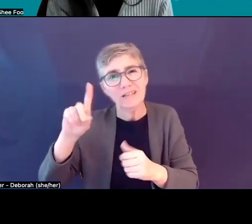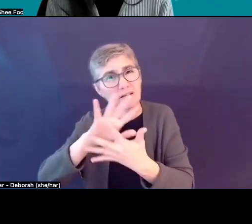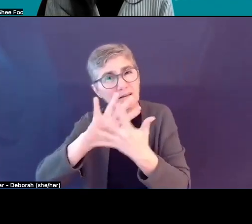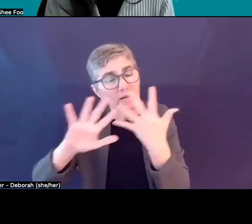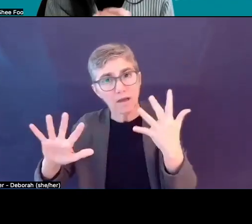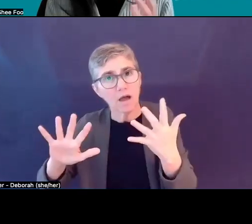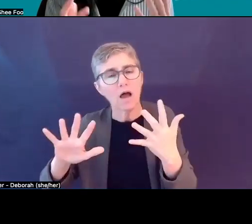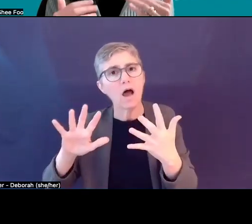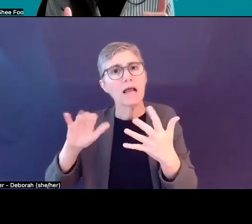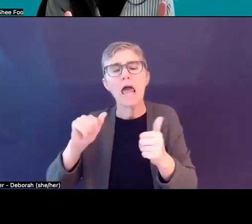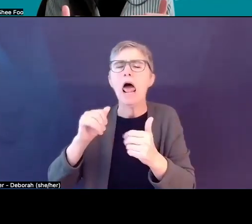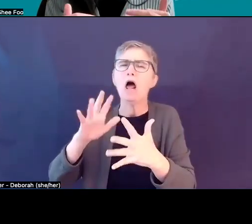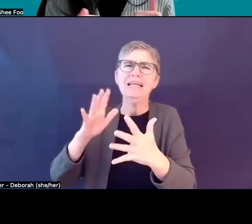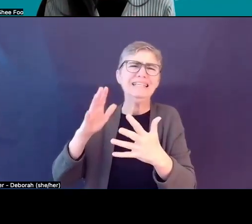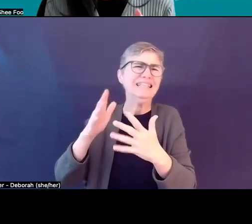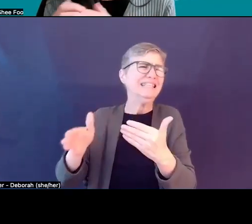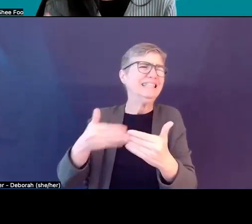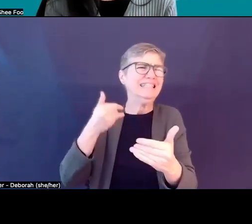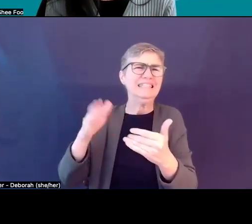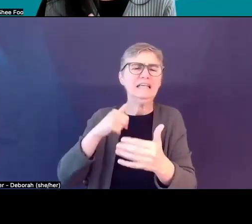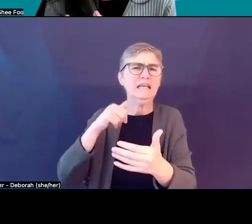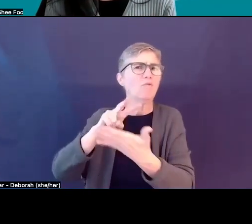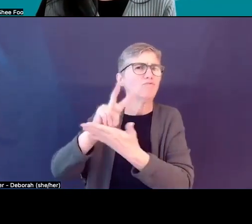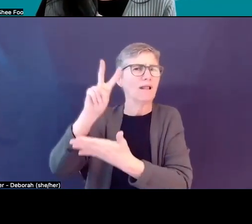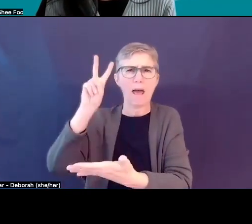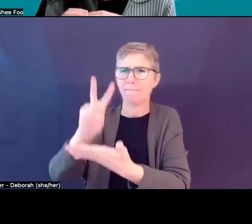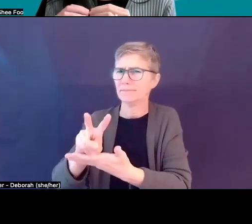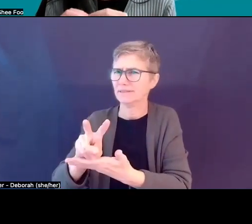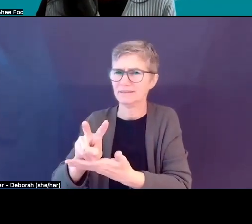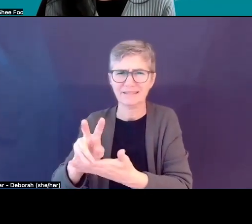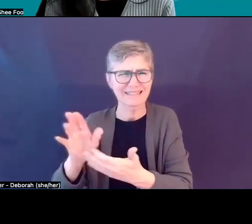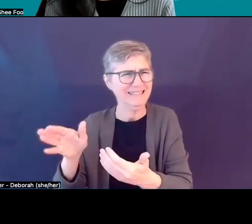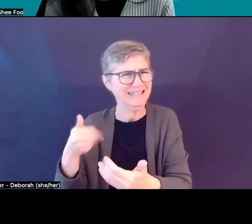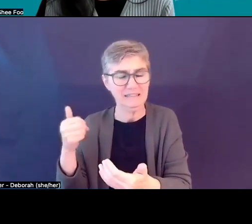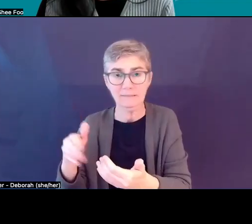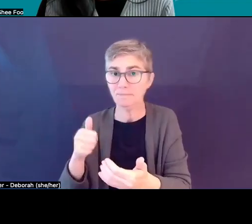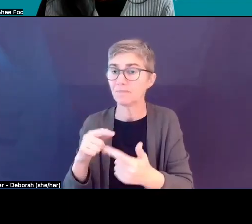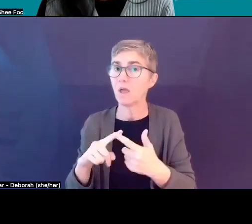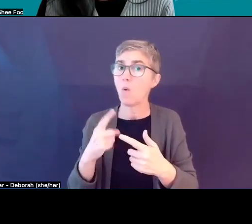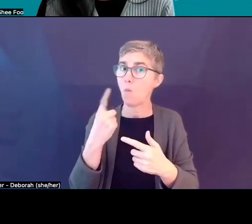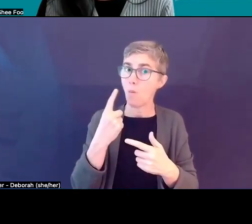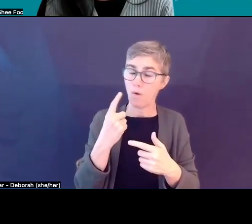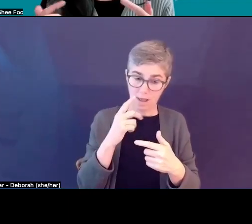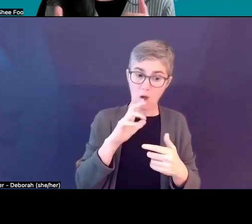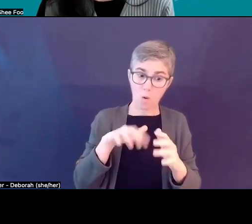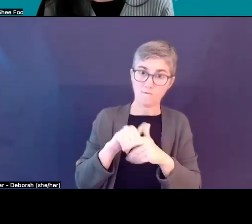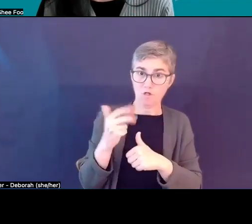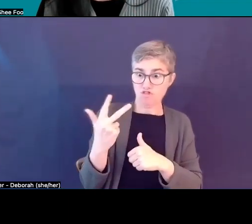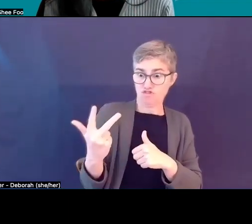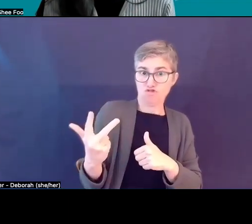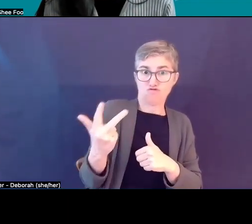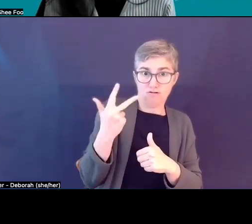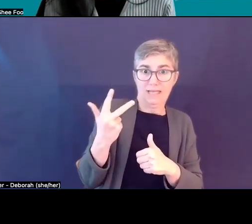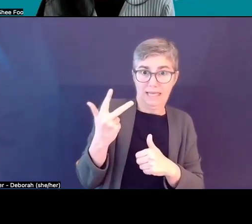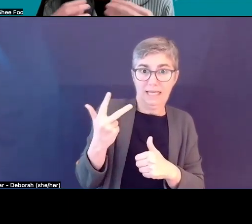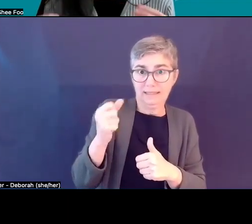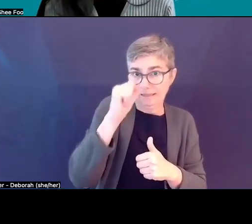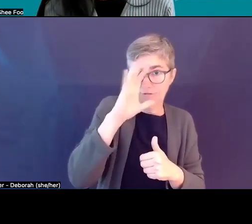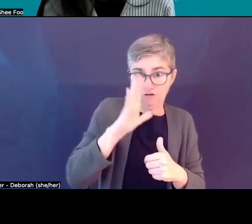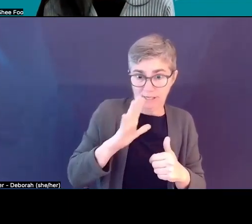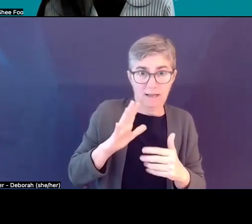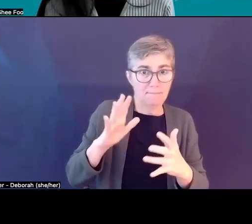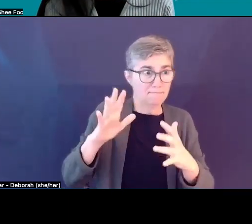disability. In fact, 1 in 3 schizophrenia-related hospitalizations are driven by